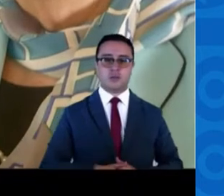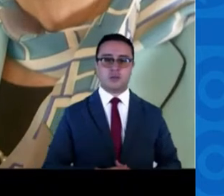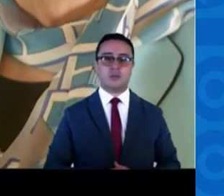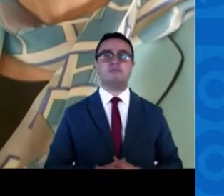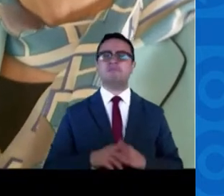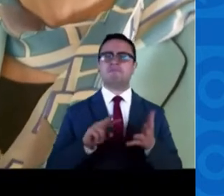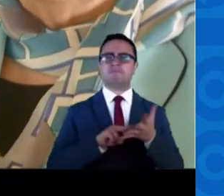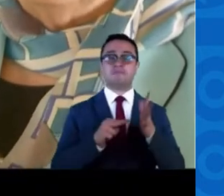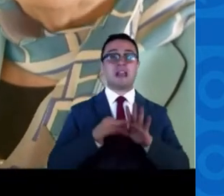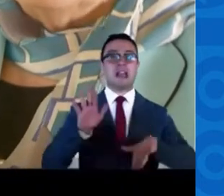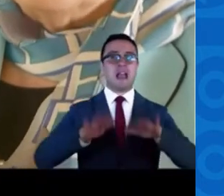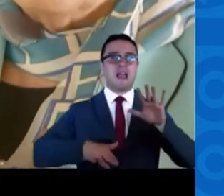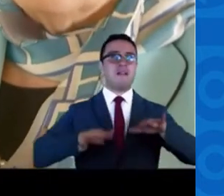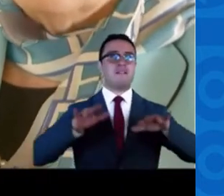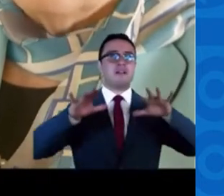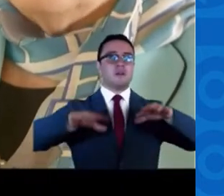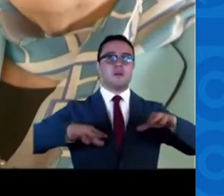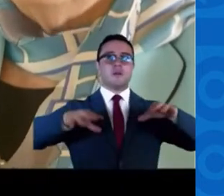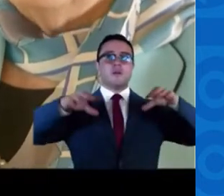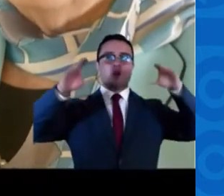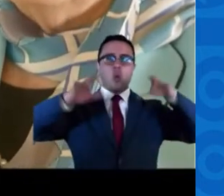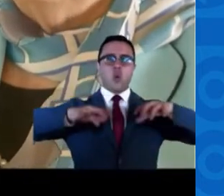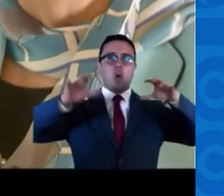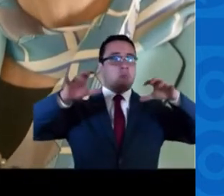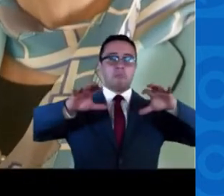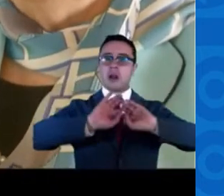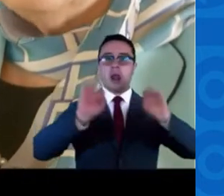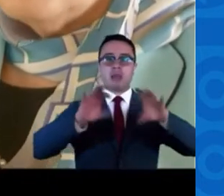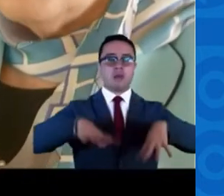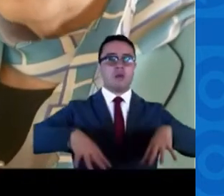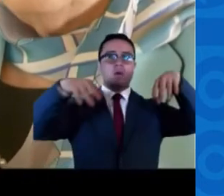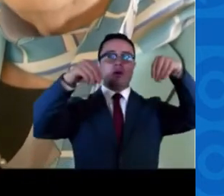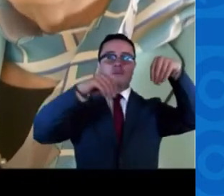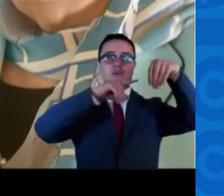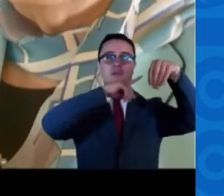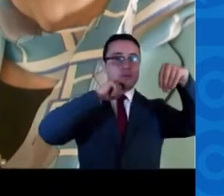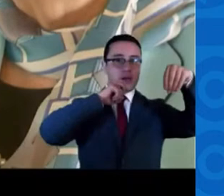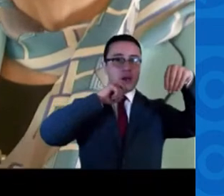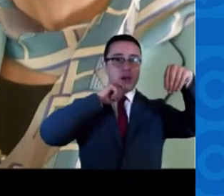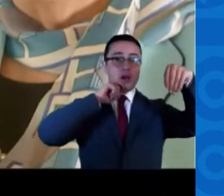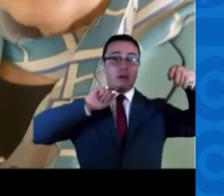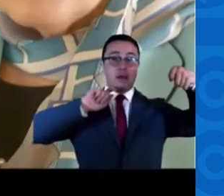the rainfalls. So this means that the drought